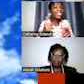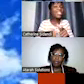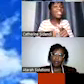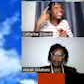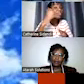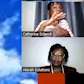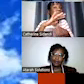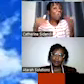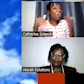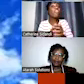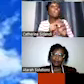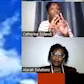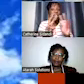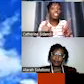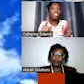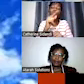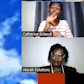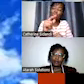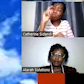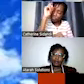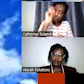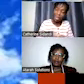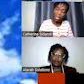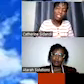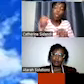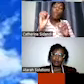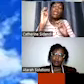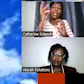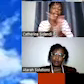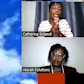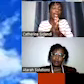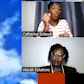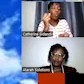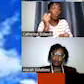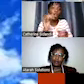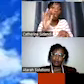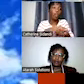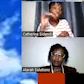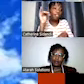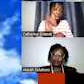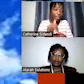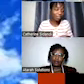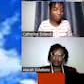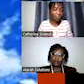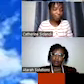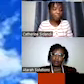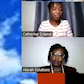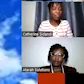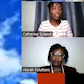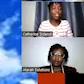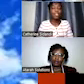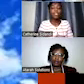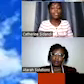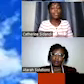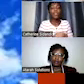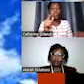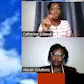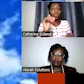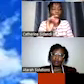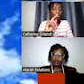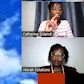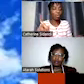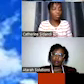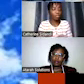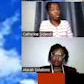You only need to be willing and work on it. So I post there, then you ask me some questions